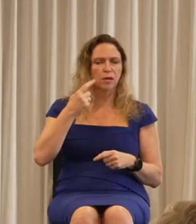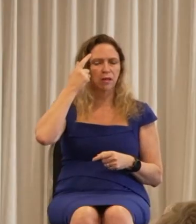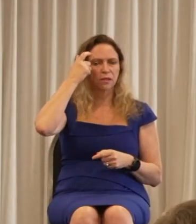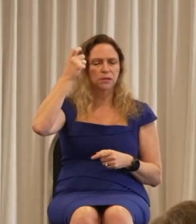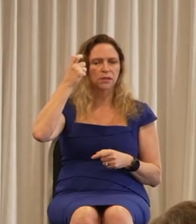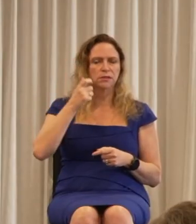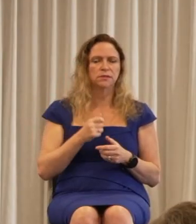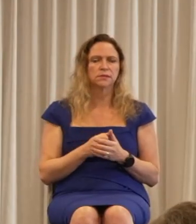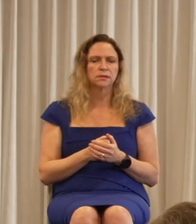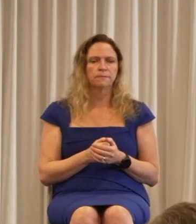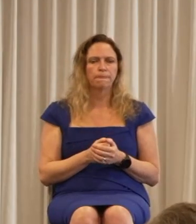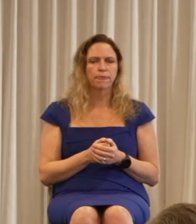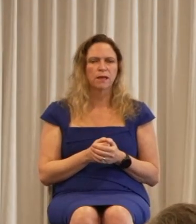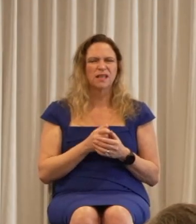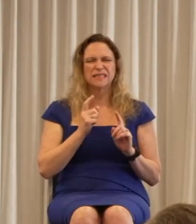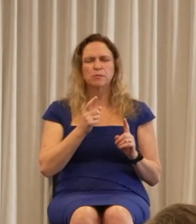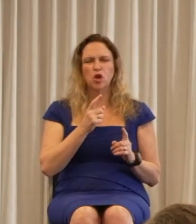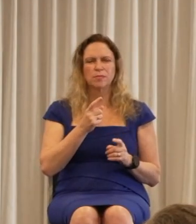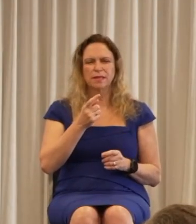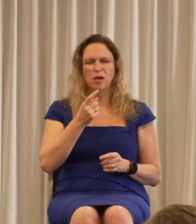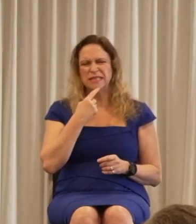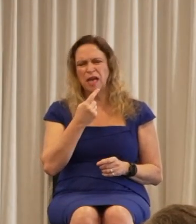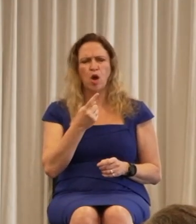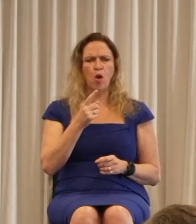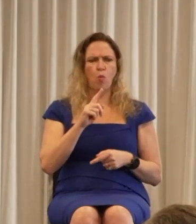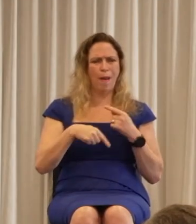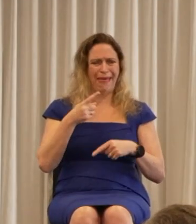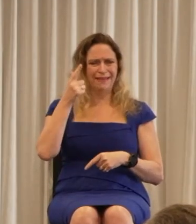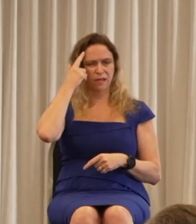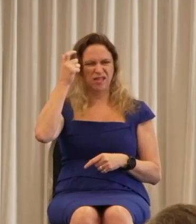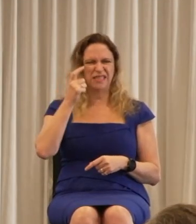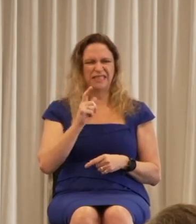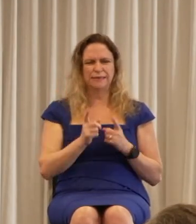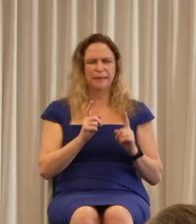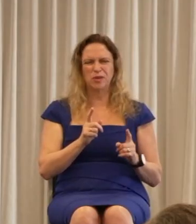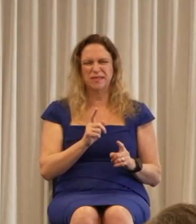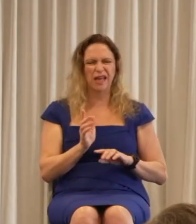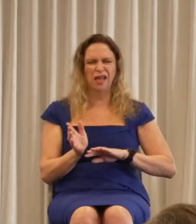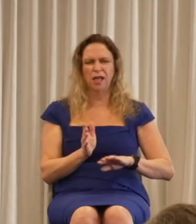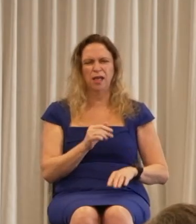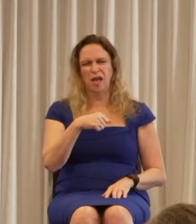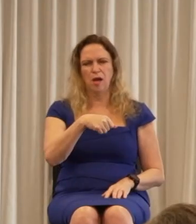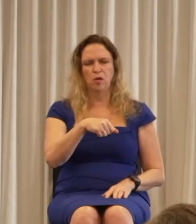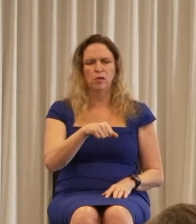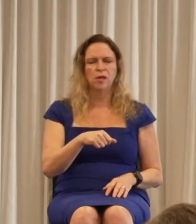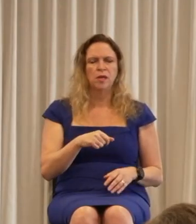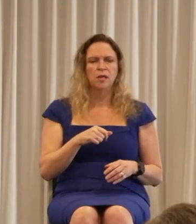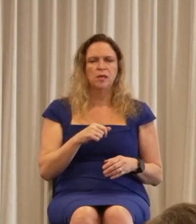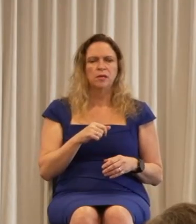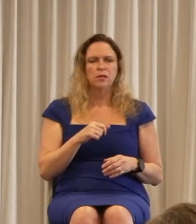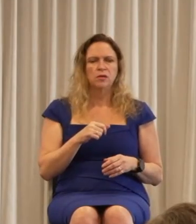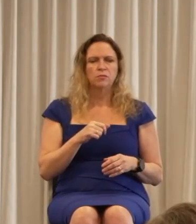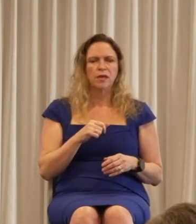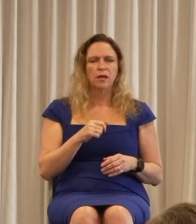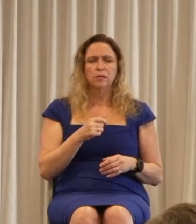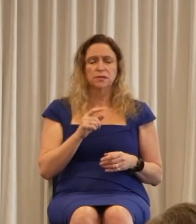of dismissed. They say something and I'll dismiss it, and then but I'm somebody that always reflects. So I quite often will go through what happened